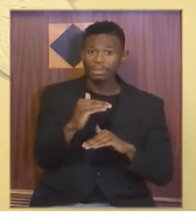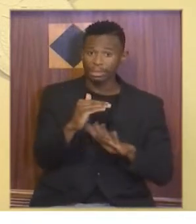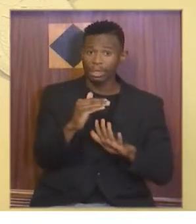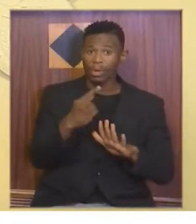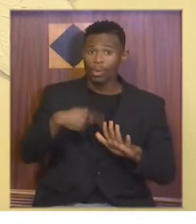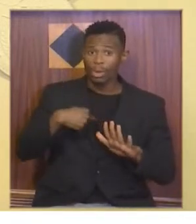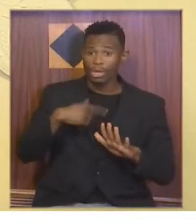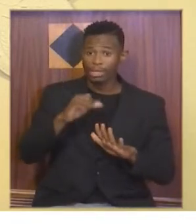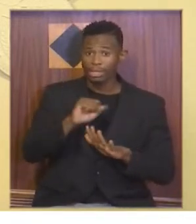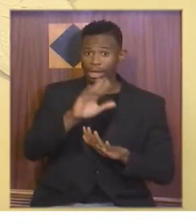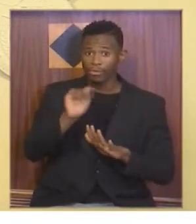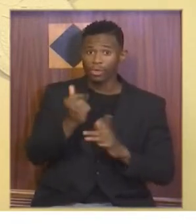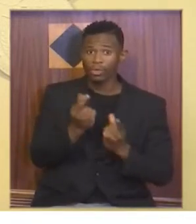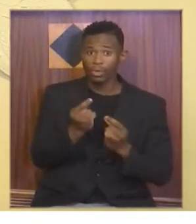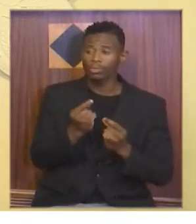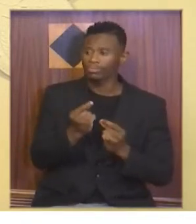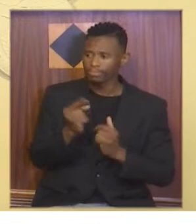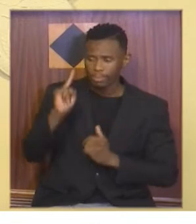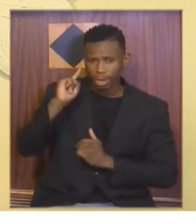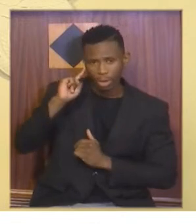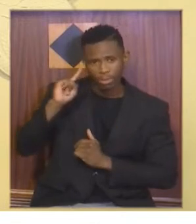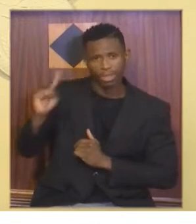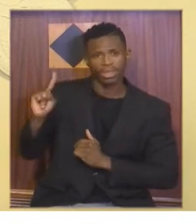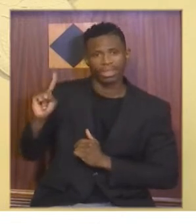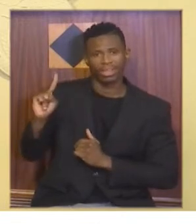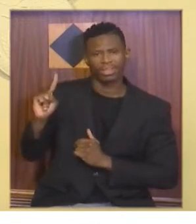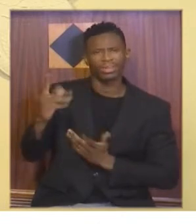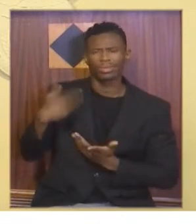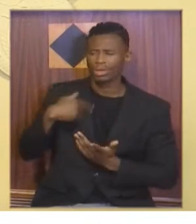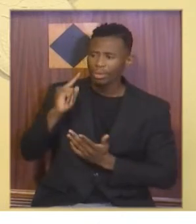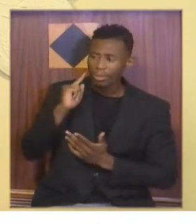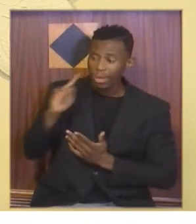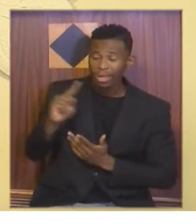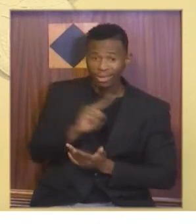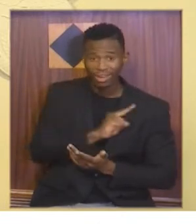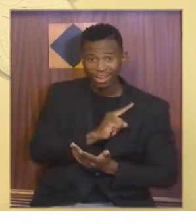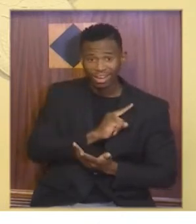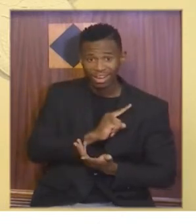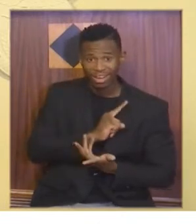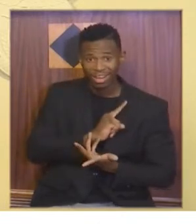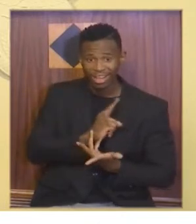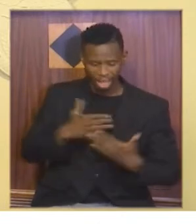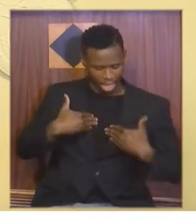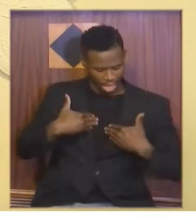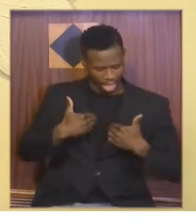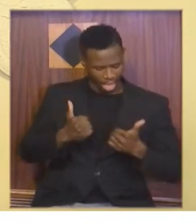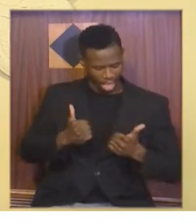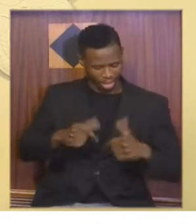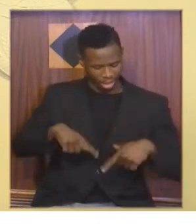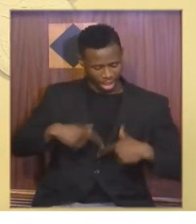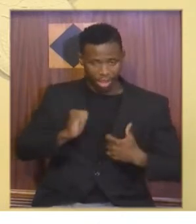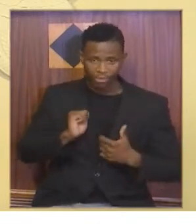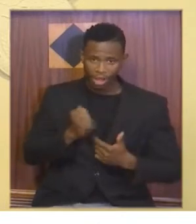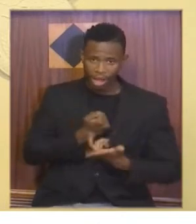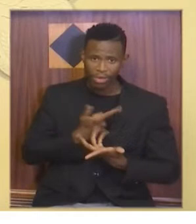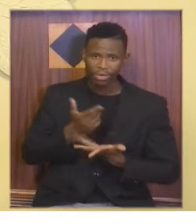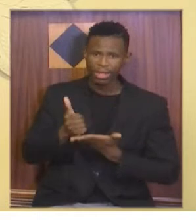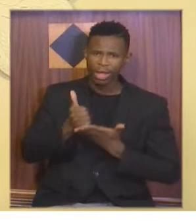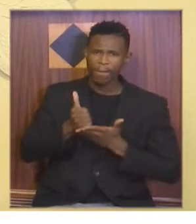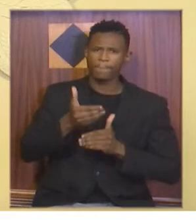so, knowing that it is for the sake of our health and lives and the good of the